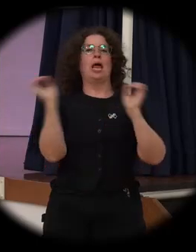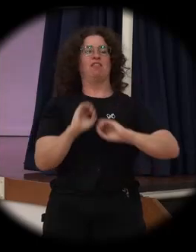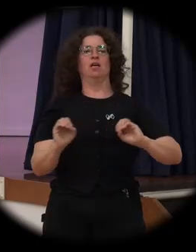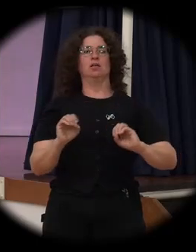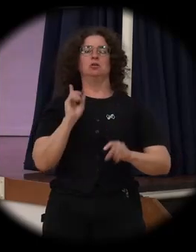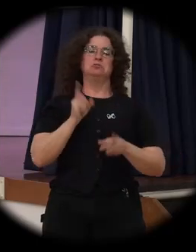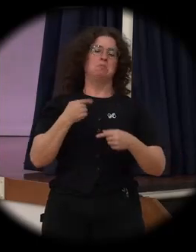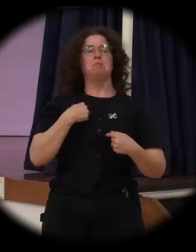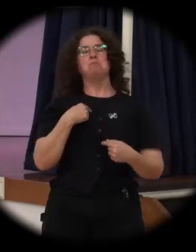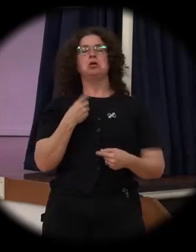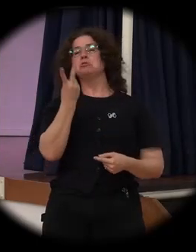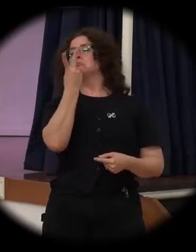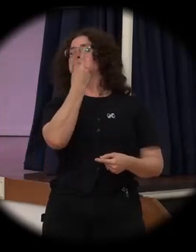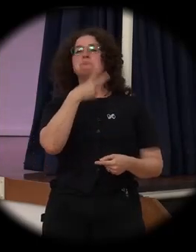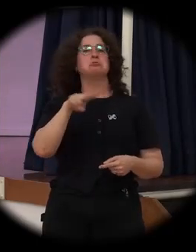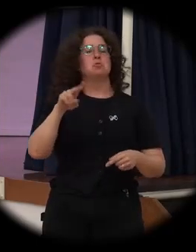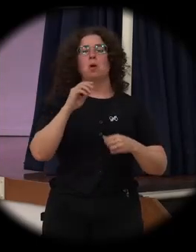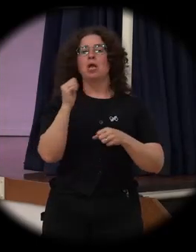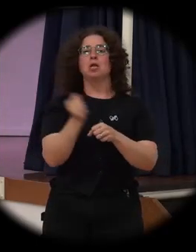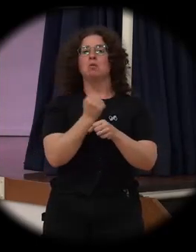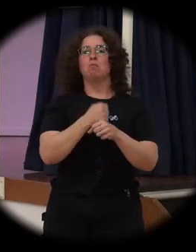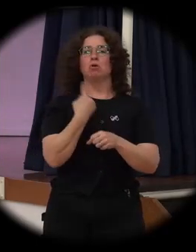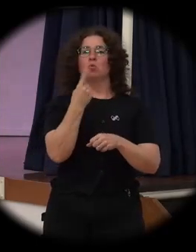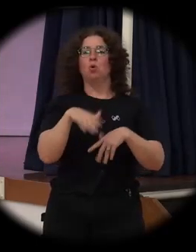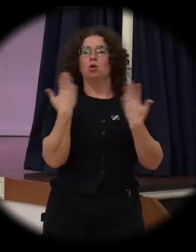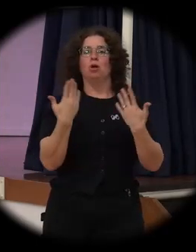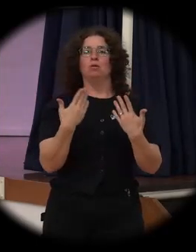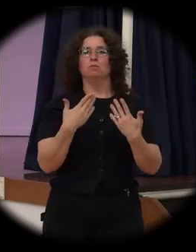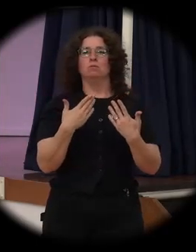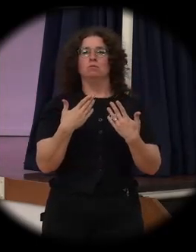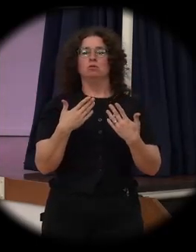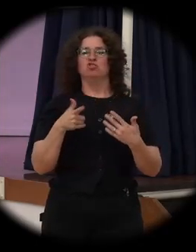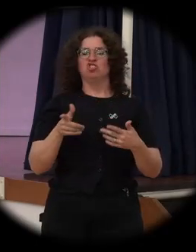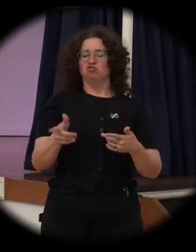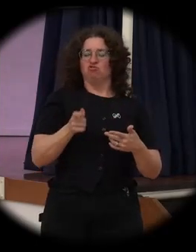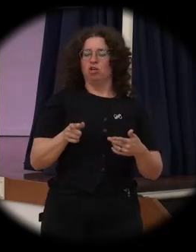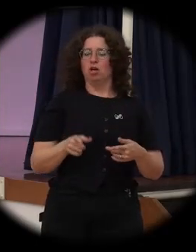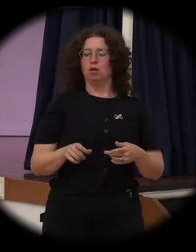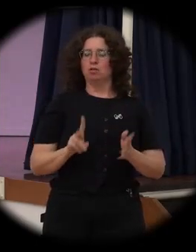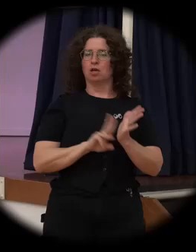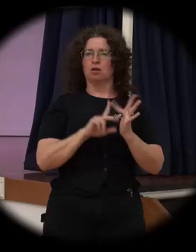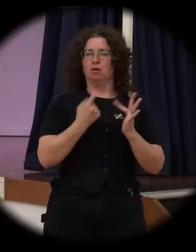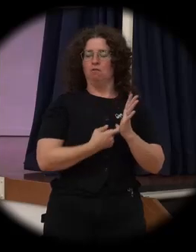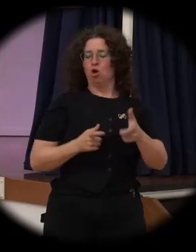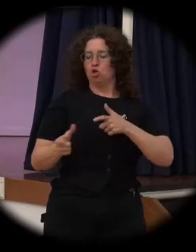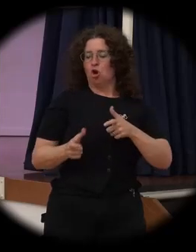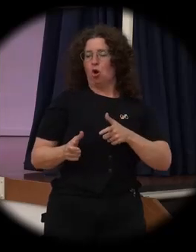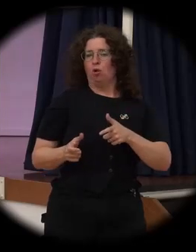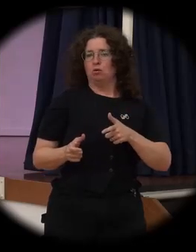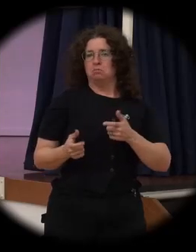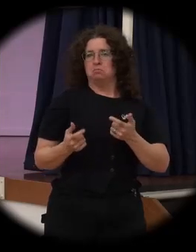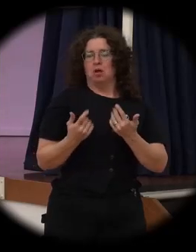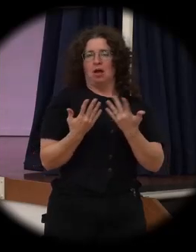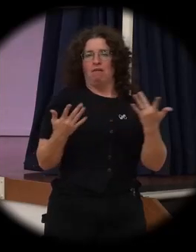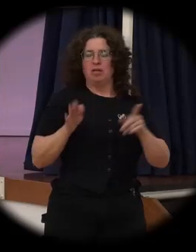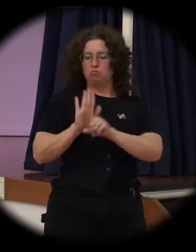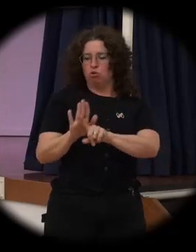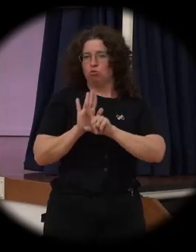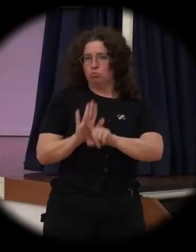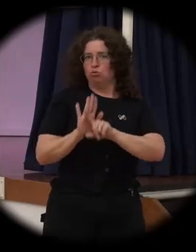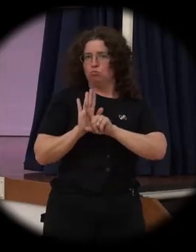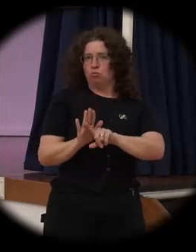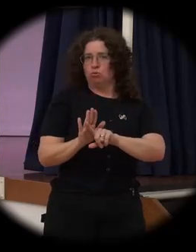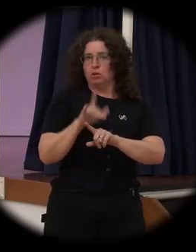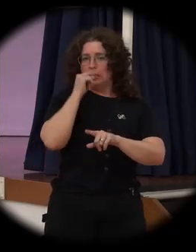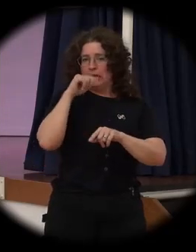deploy 20 or more builds a day. Again, it just gets triggered off you pushing to version control, so however many pushes you make or commits you